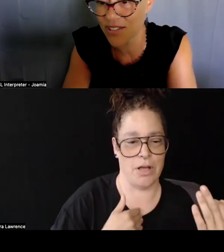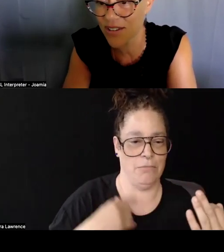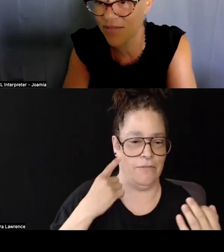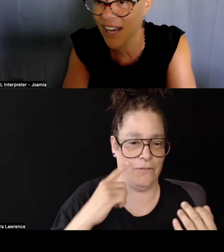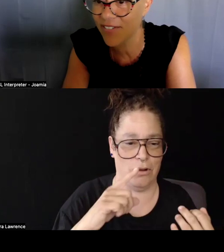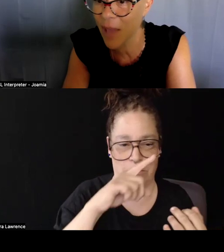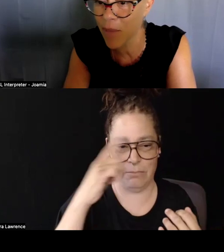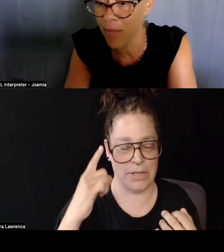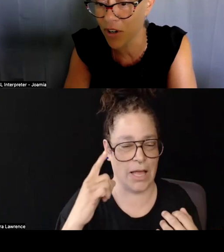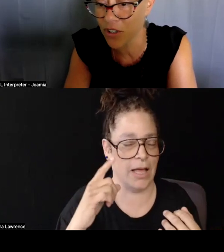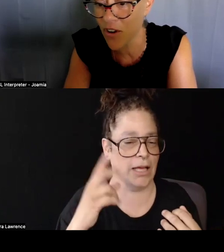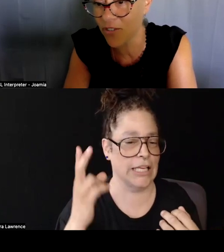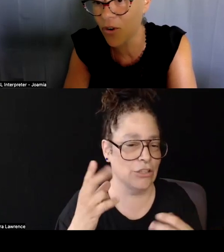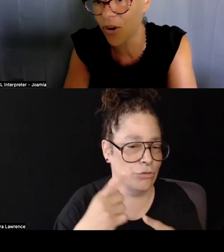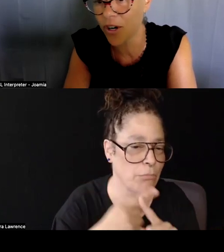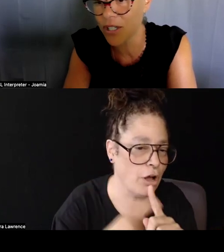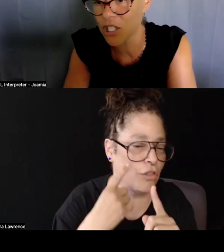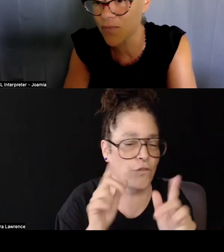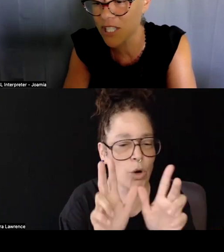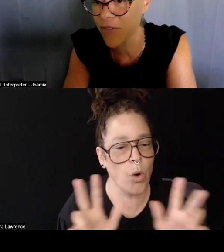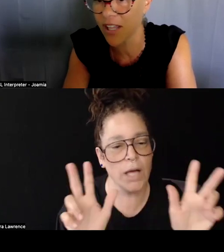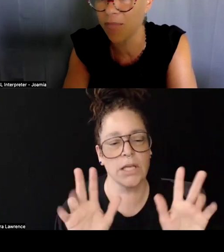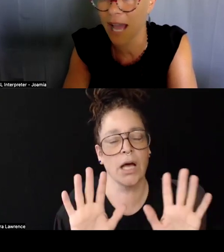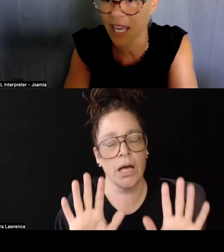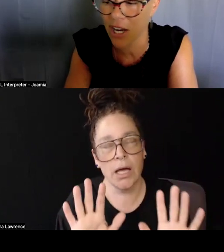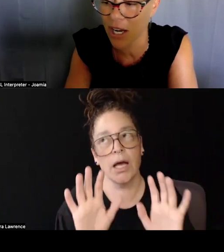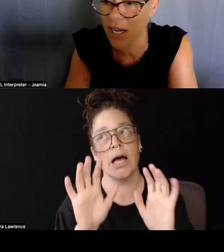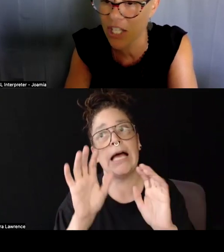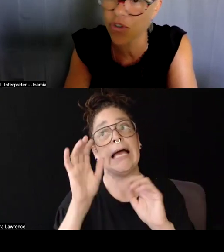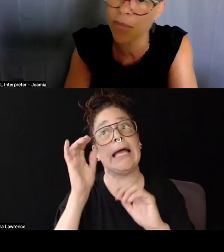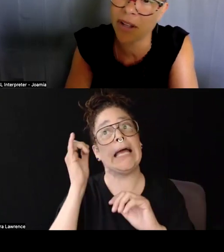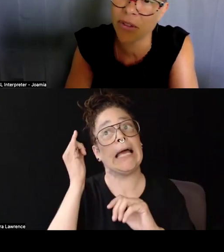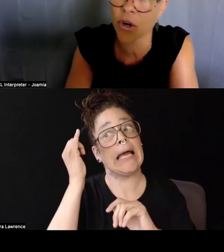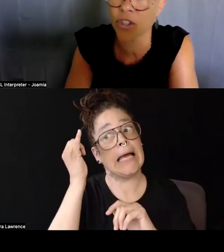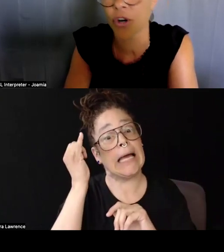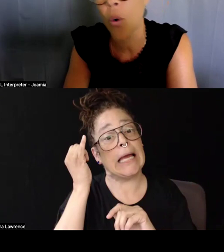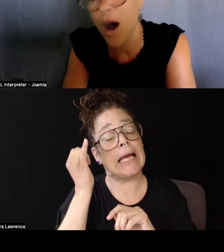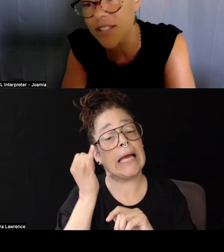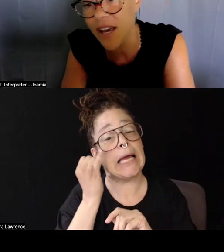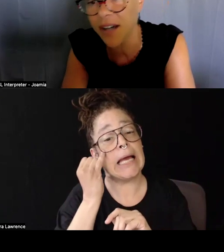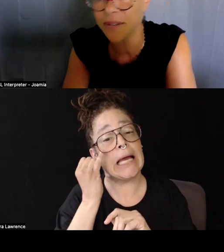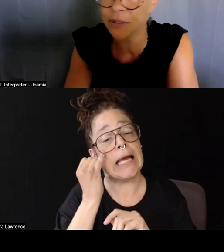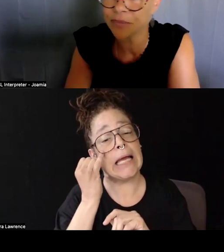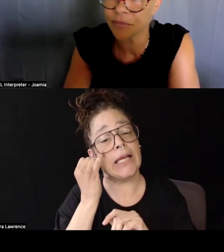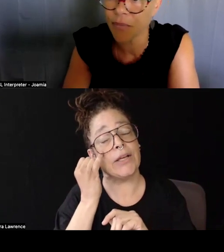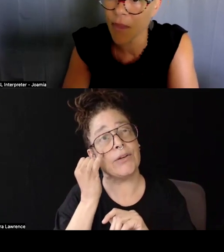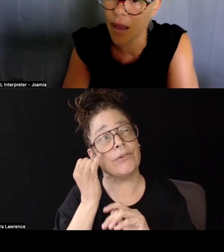Don't just invite family members for specifically Black History Month or during